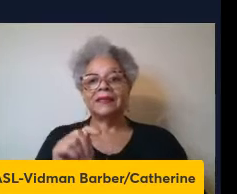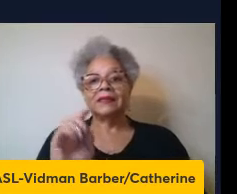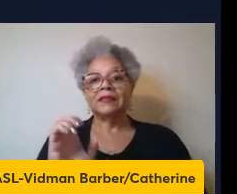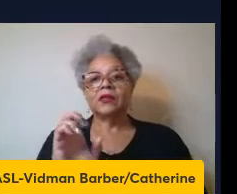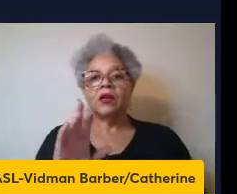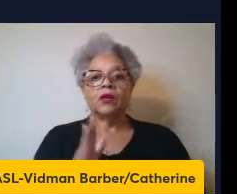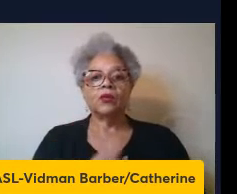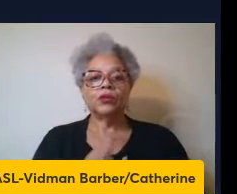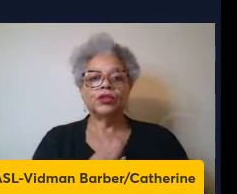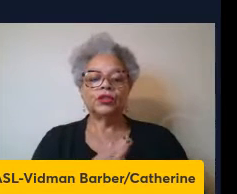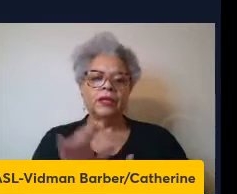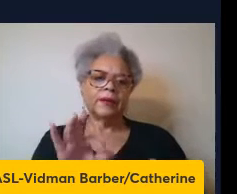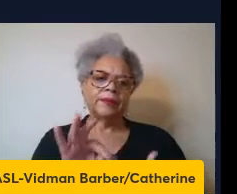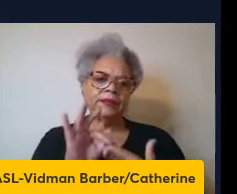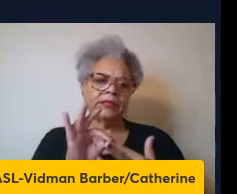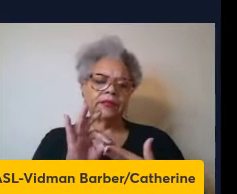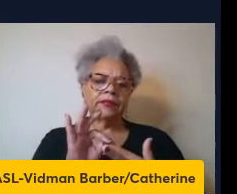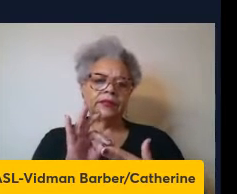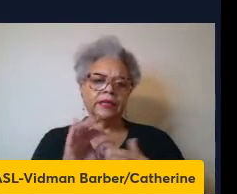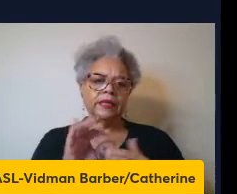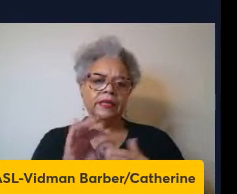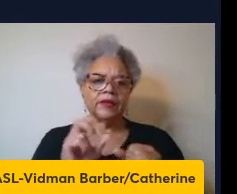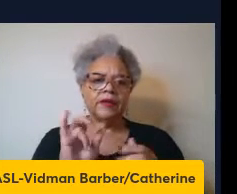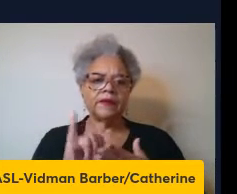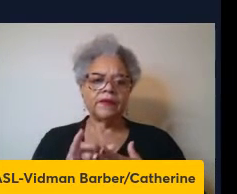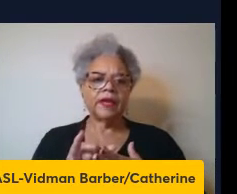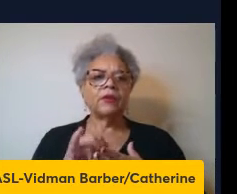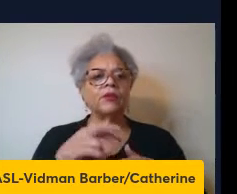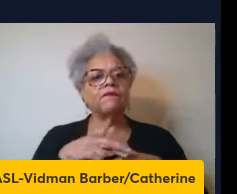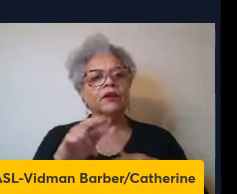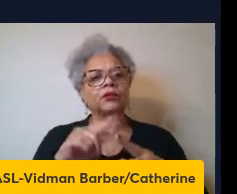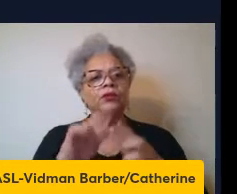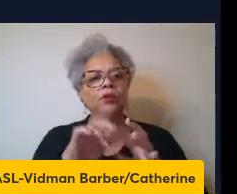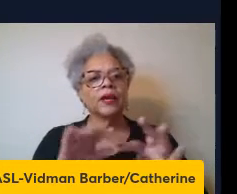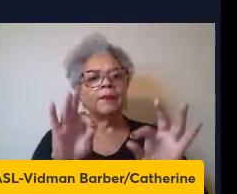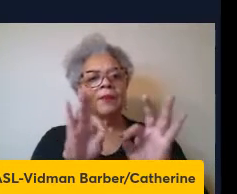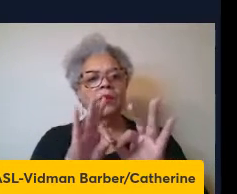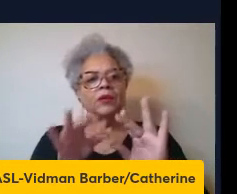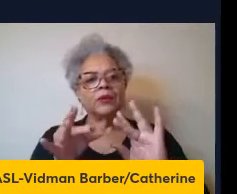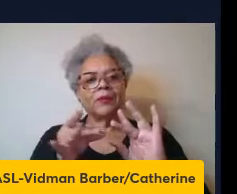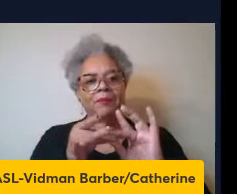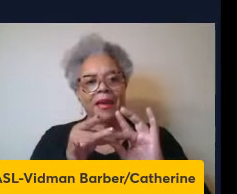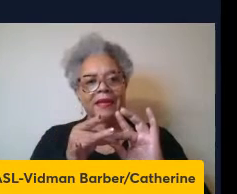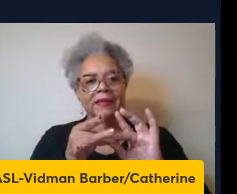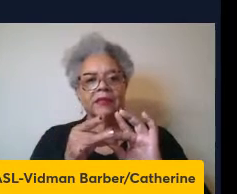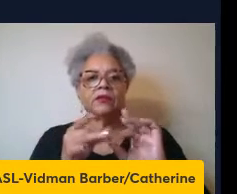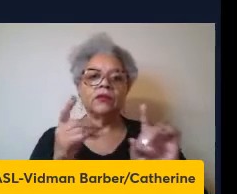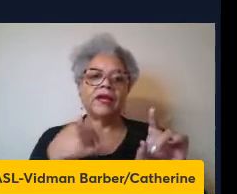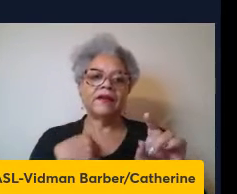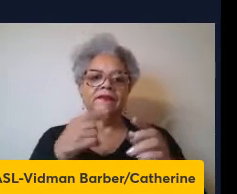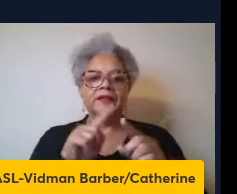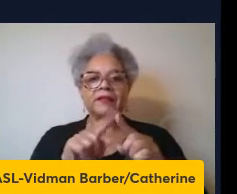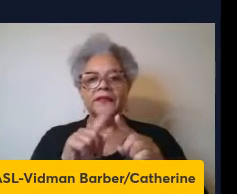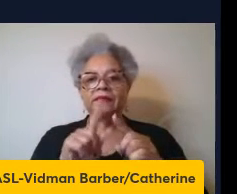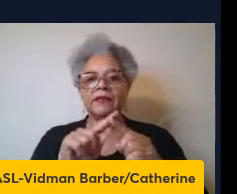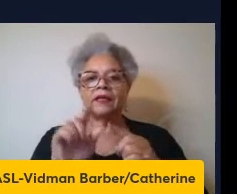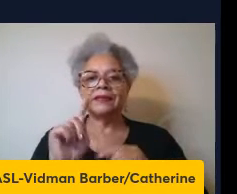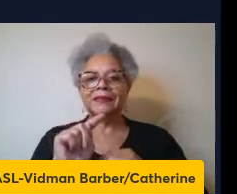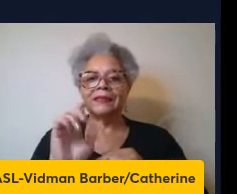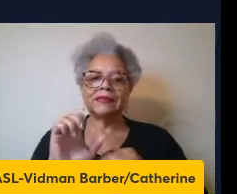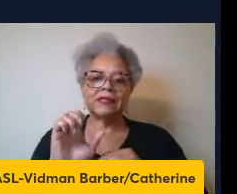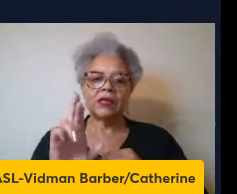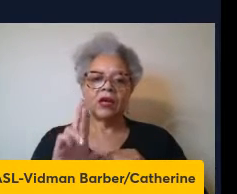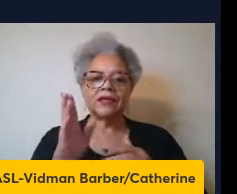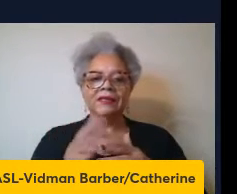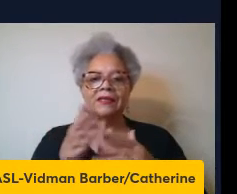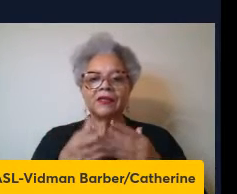particular motifs that would be thought to be important in binding. So for example, here you have a series of TCR sequences, all from